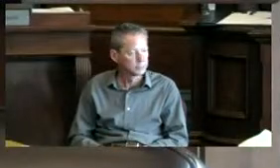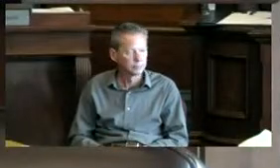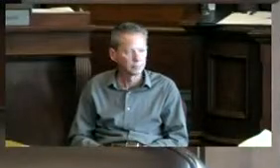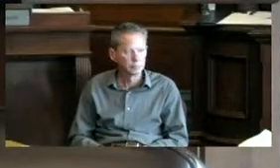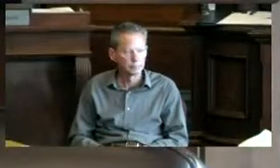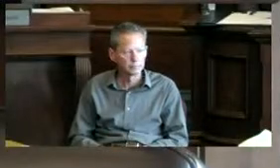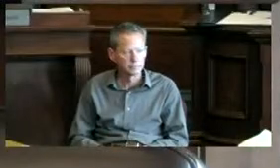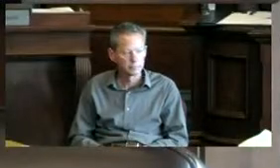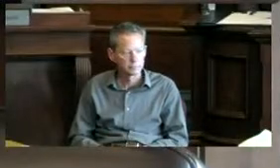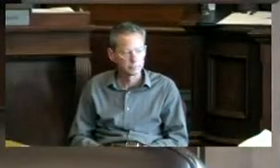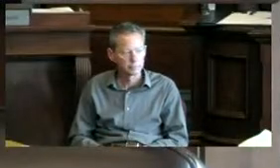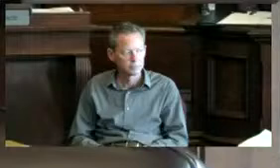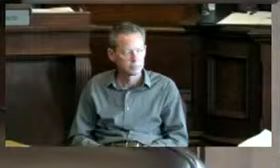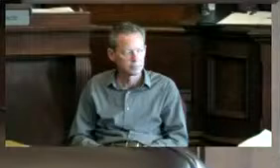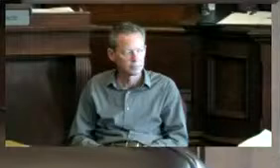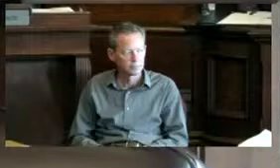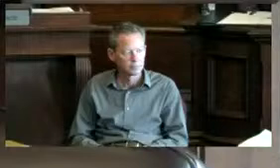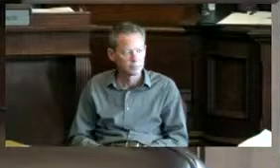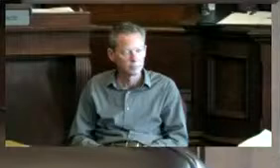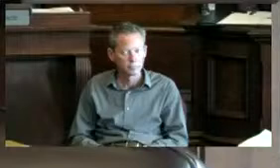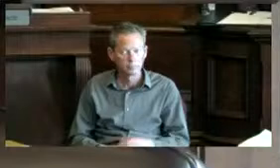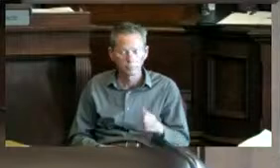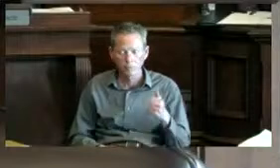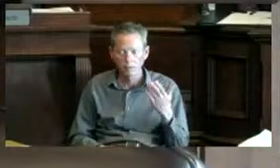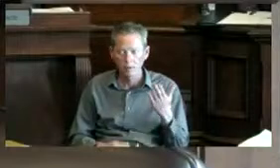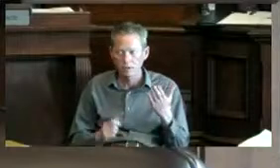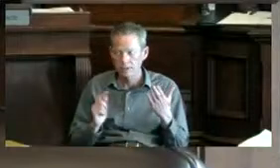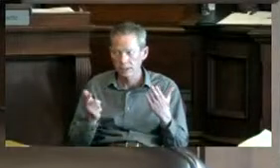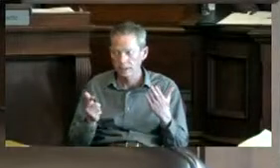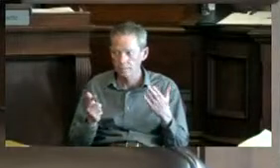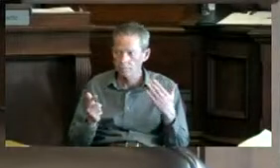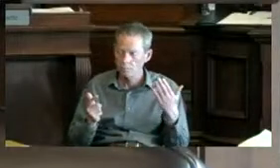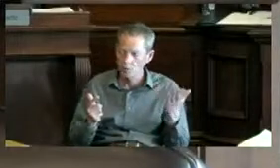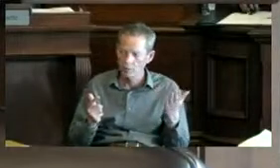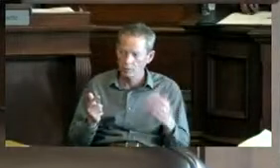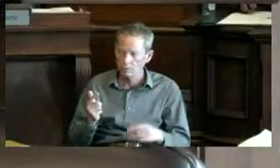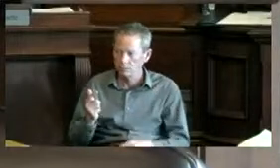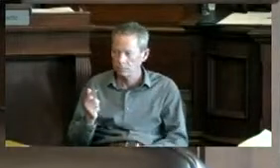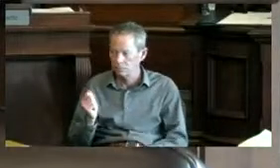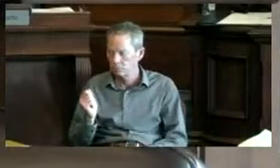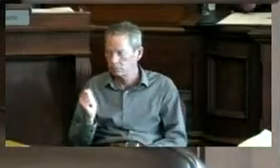much, Commissioner. Can I get a motion in a second? Move it.